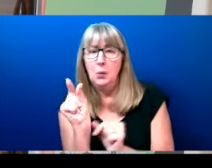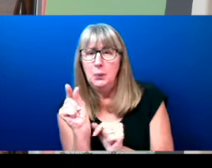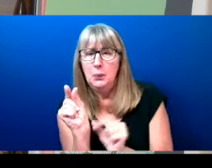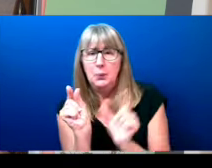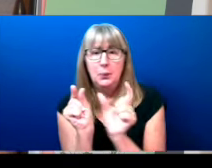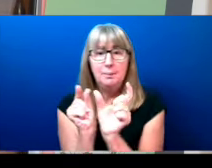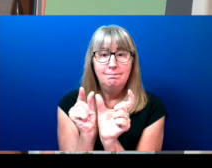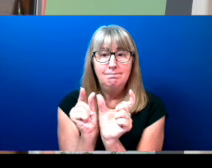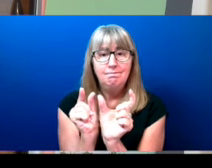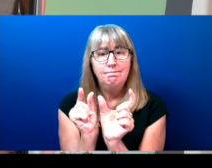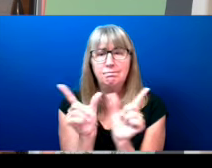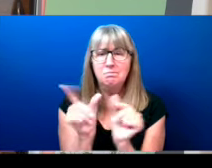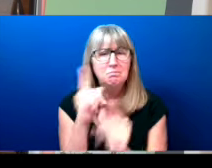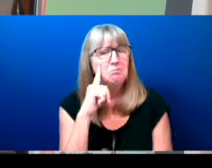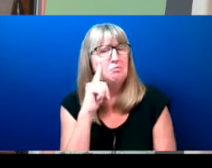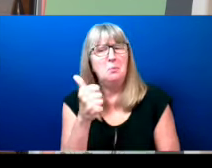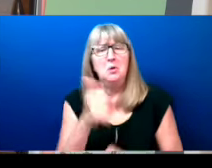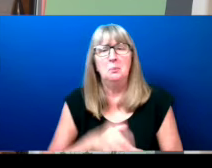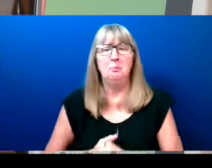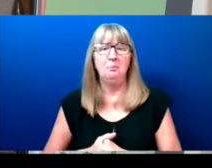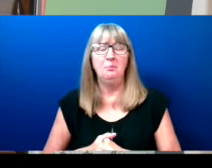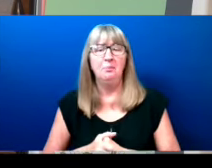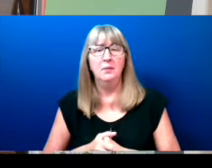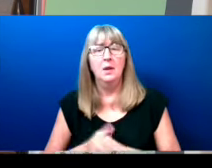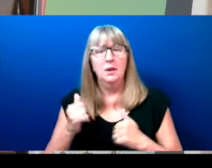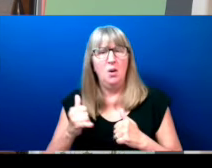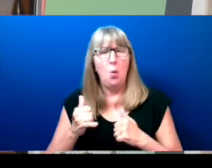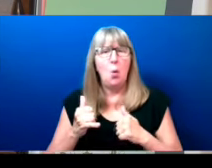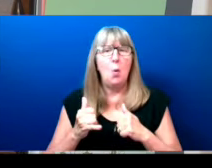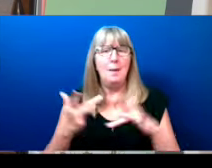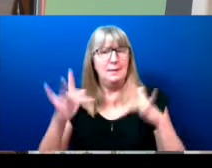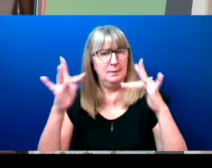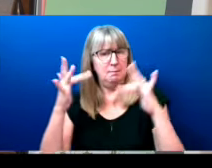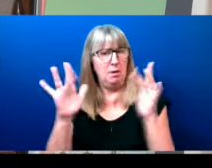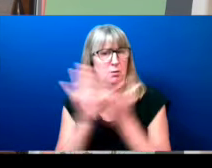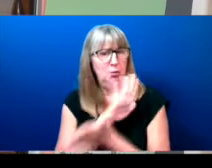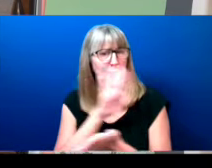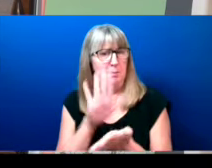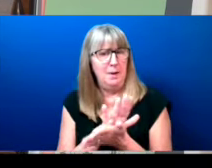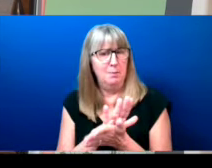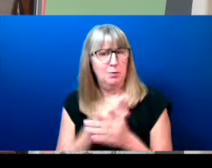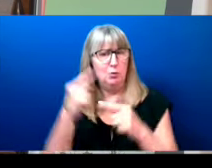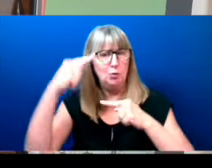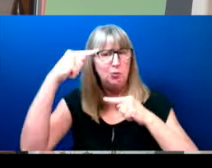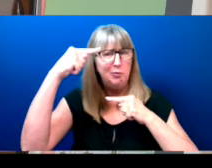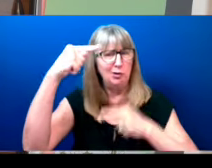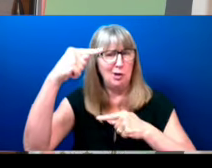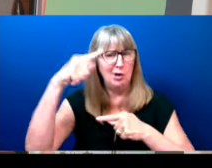any way you want. I think I might have the sparkly peek through. I need to trim it down, so I'm gonna grab my little trimmer here.